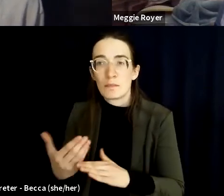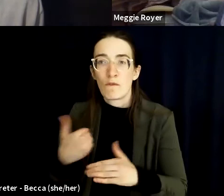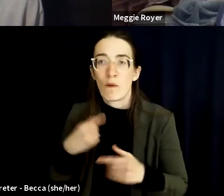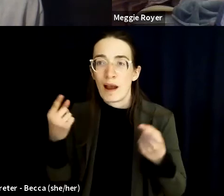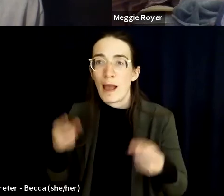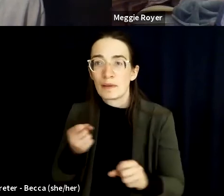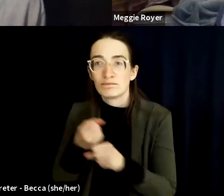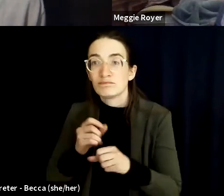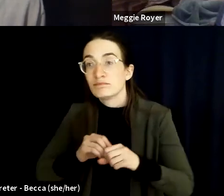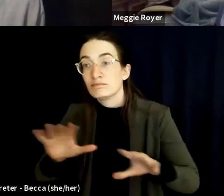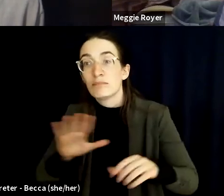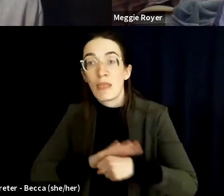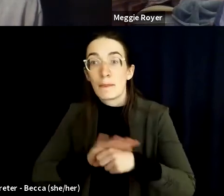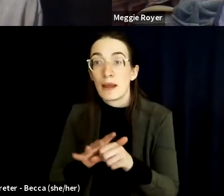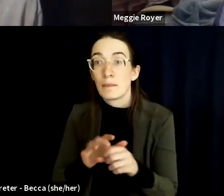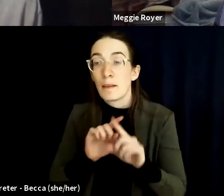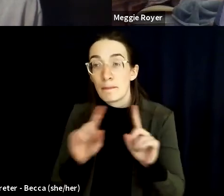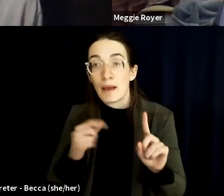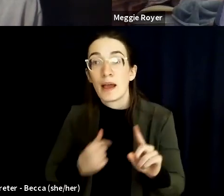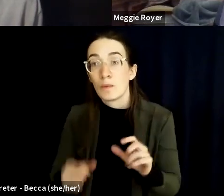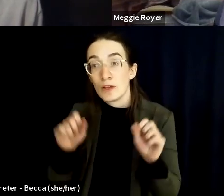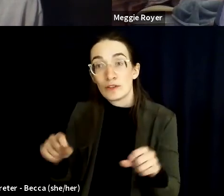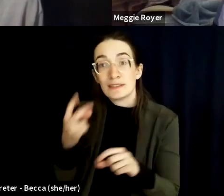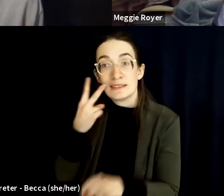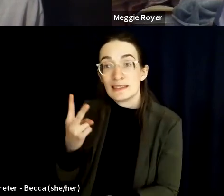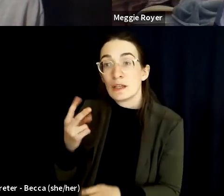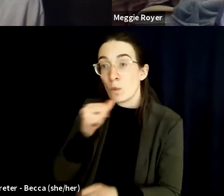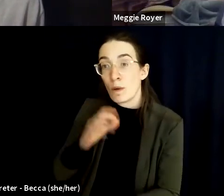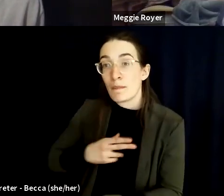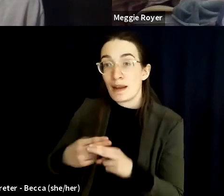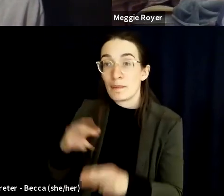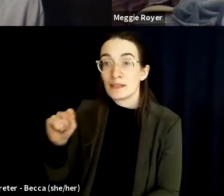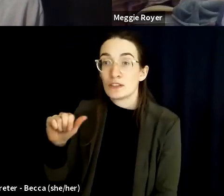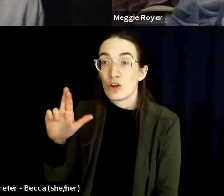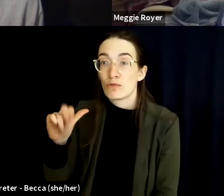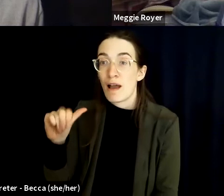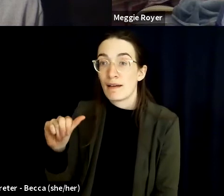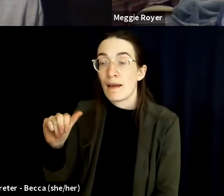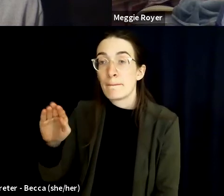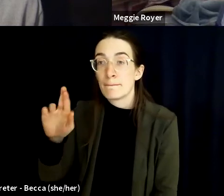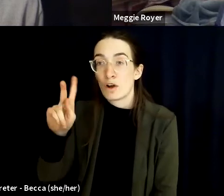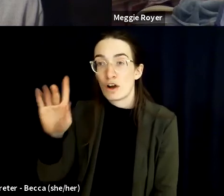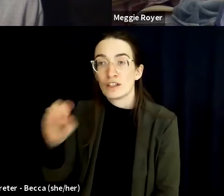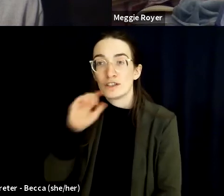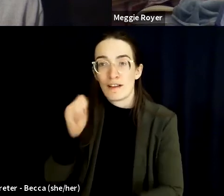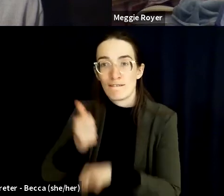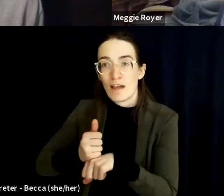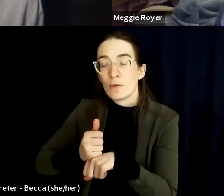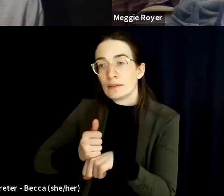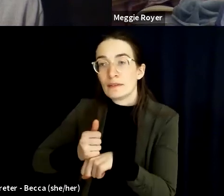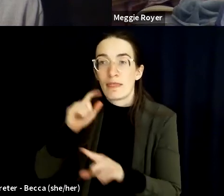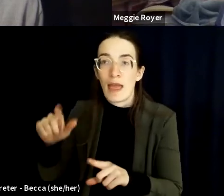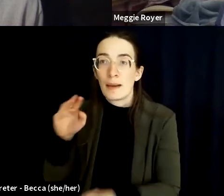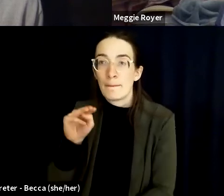we were fortunate to be able to see Tarana Burke in person. And Tarana is the founder of the Me Too movement. So she came